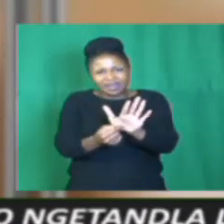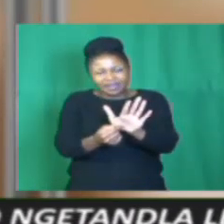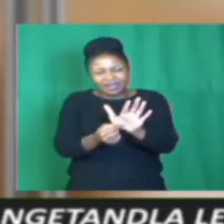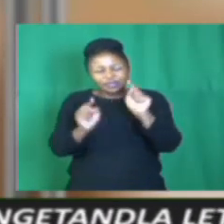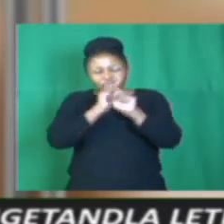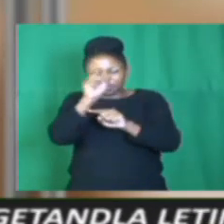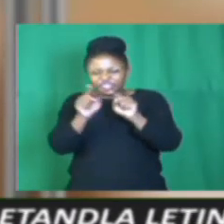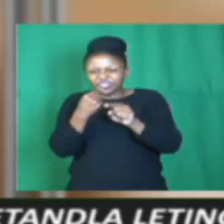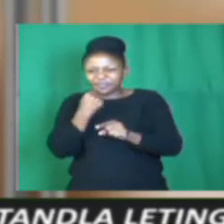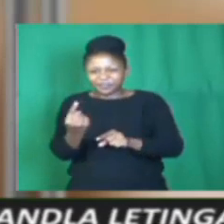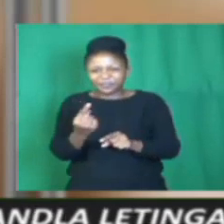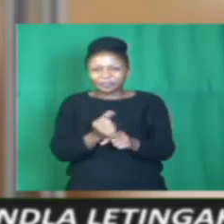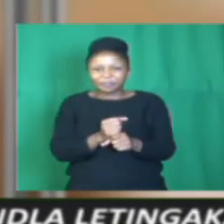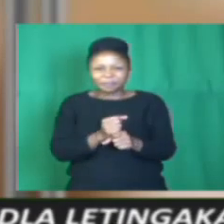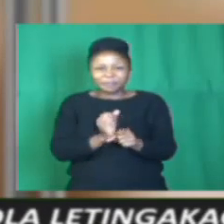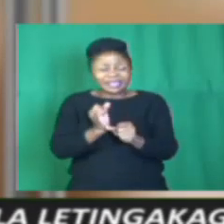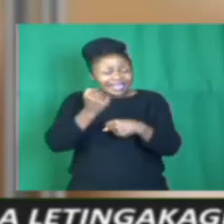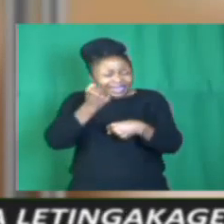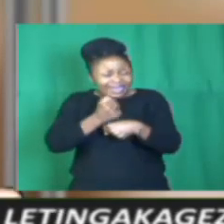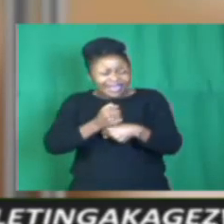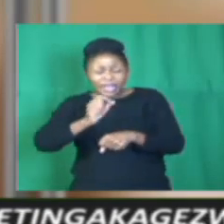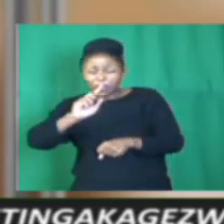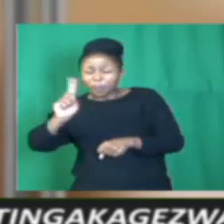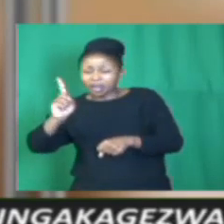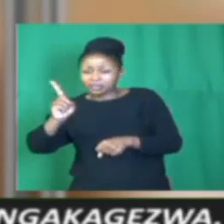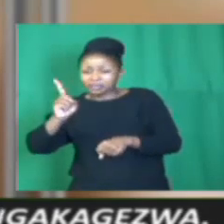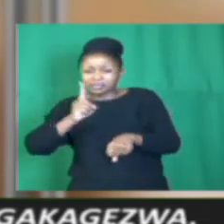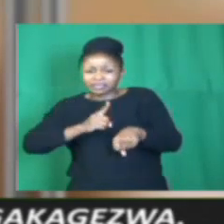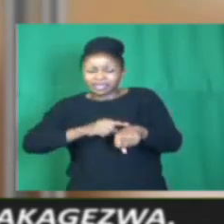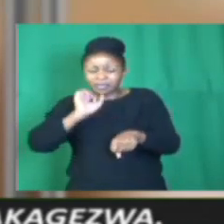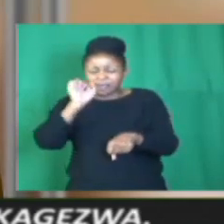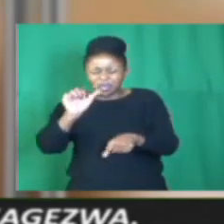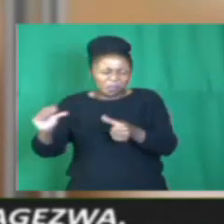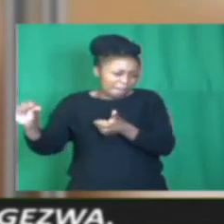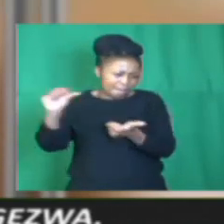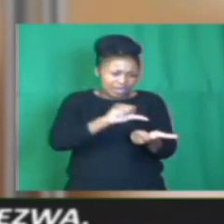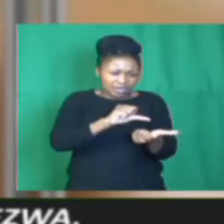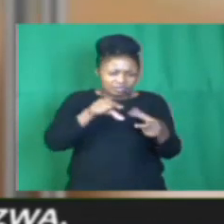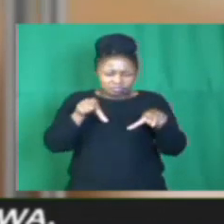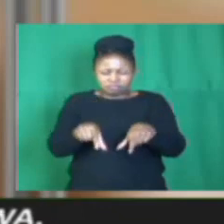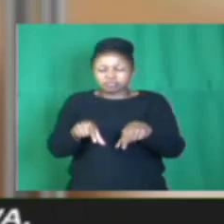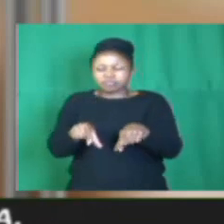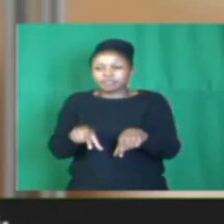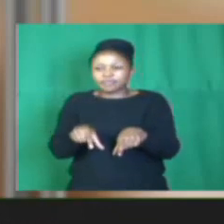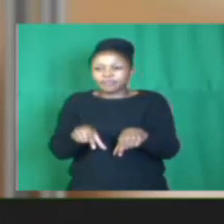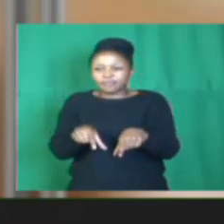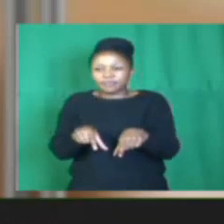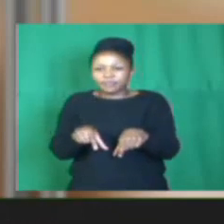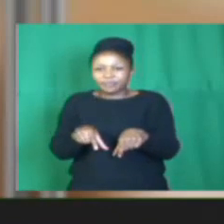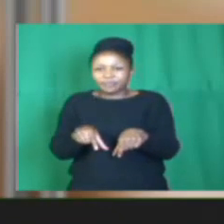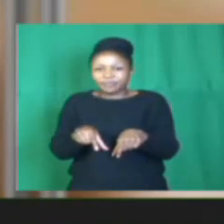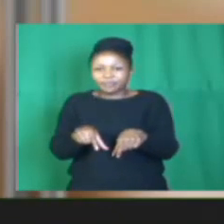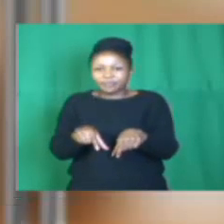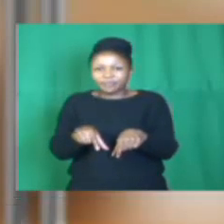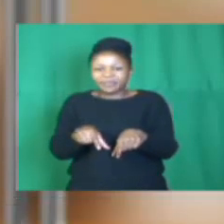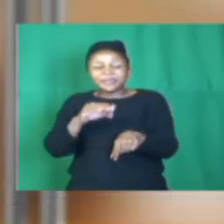what time will your father arrive from Cape Town? Probably. So what we have been asked first